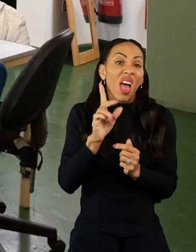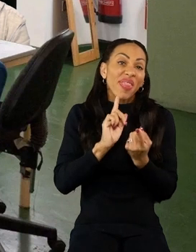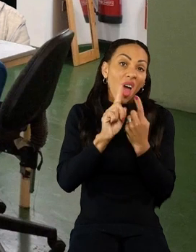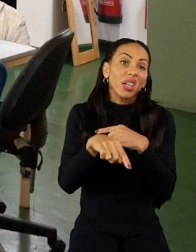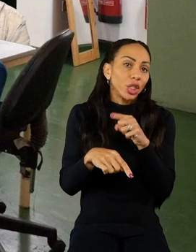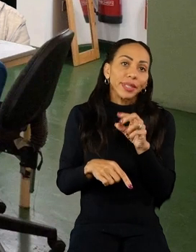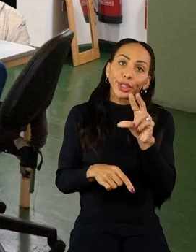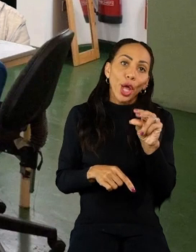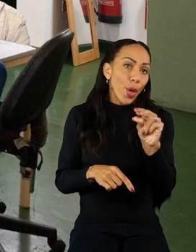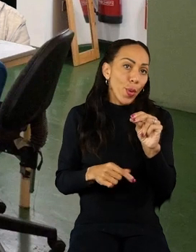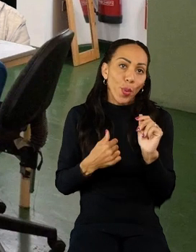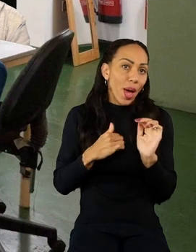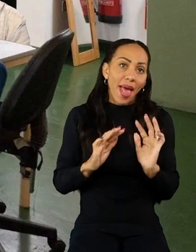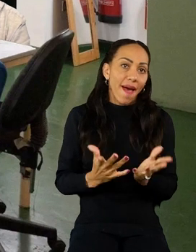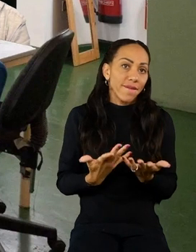them?